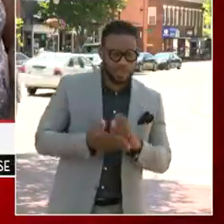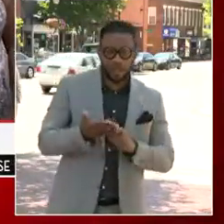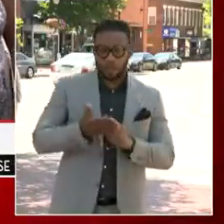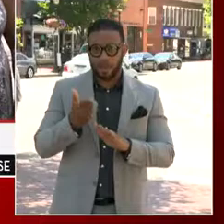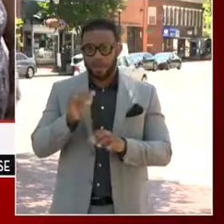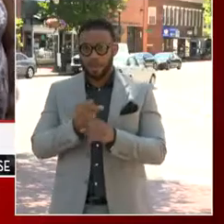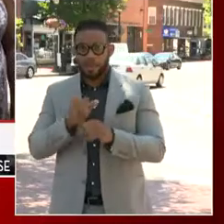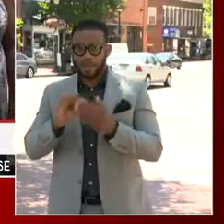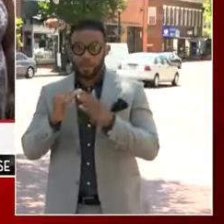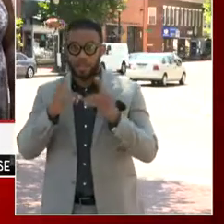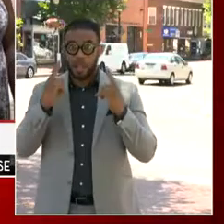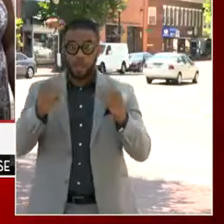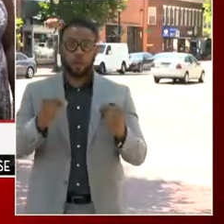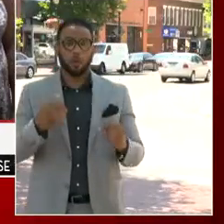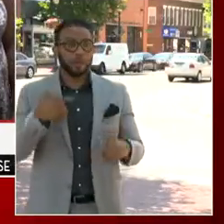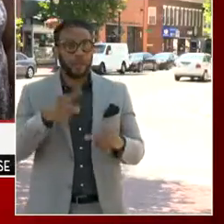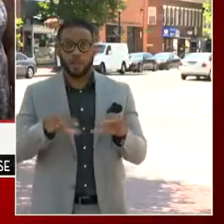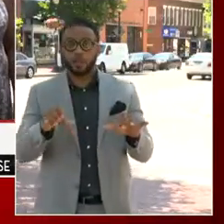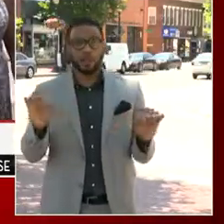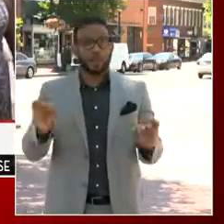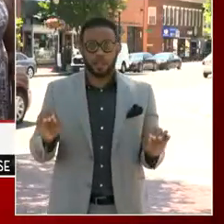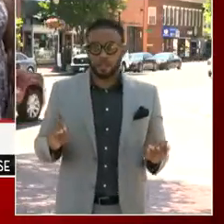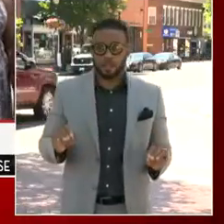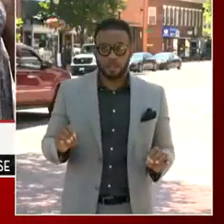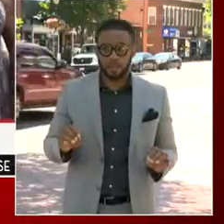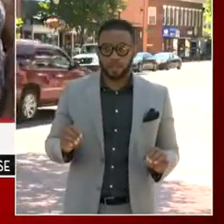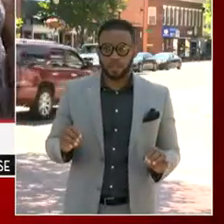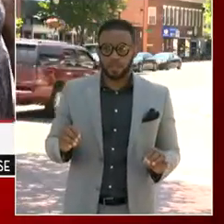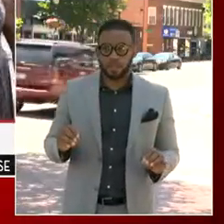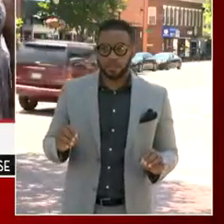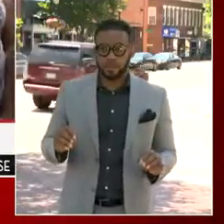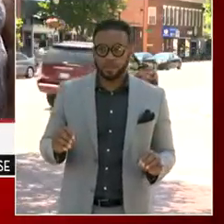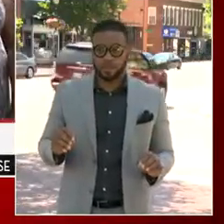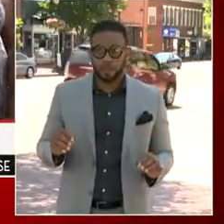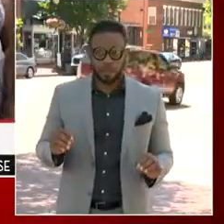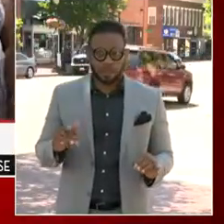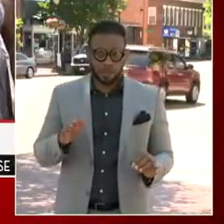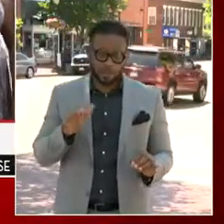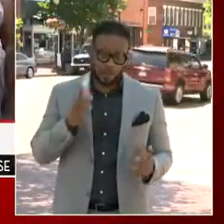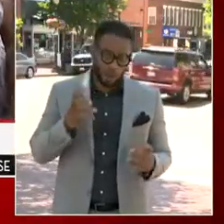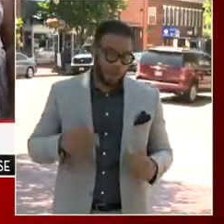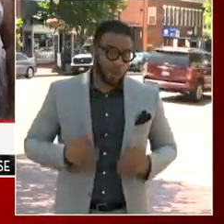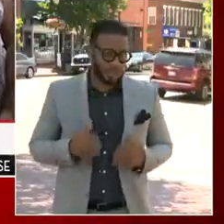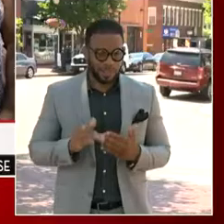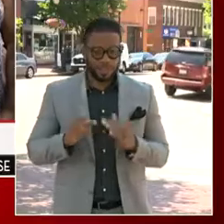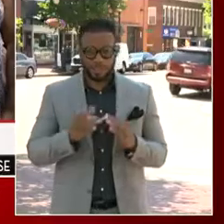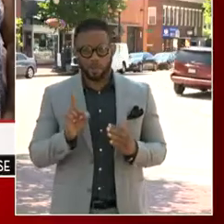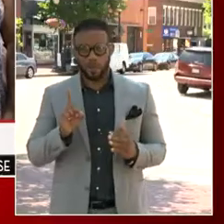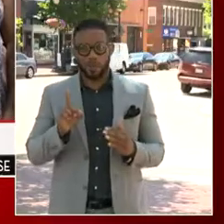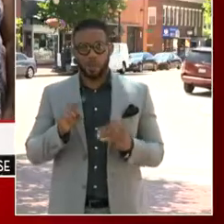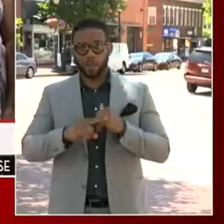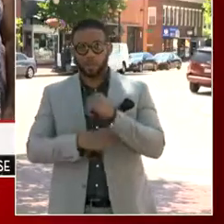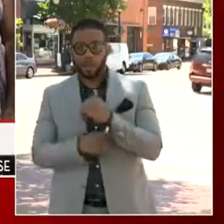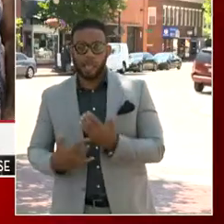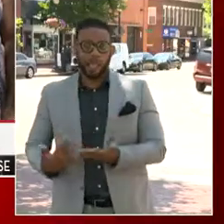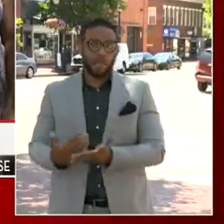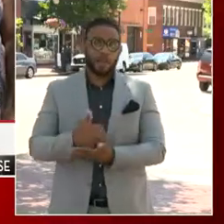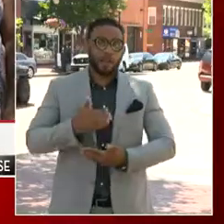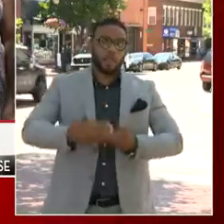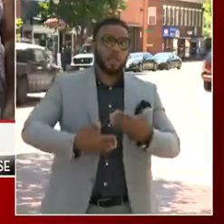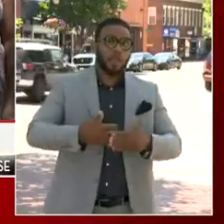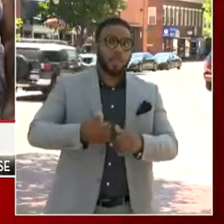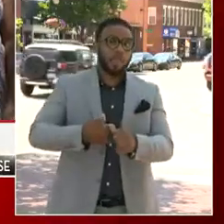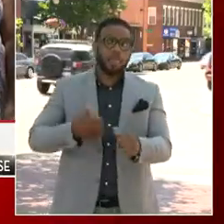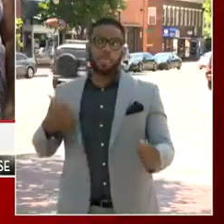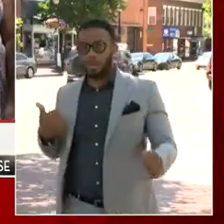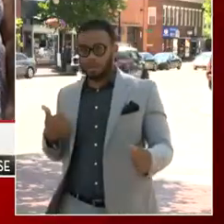operations that make the city go. We can't do anything. You wouldn't want to live in a city where the trash collection process